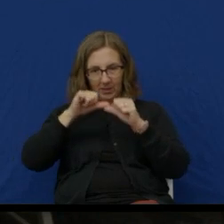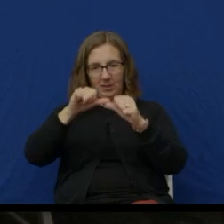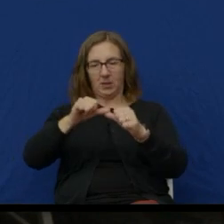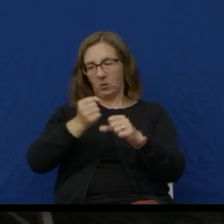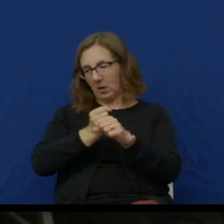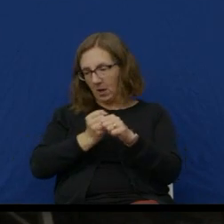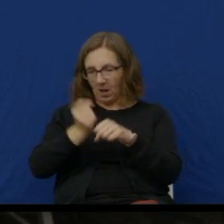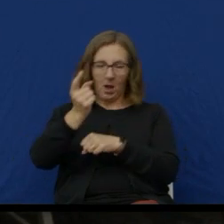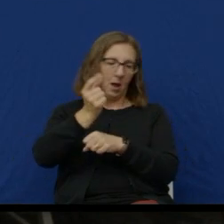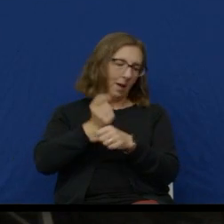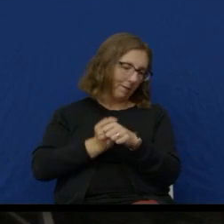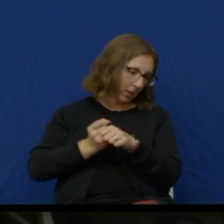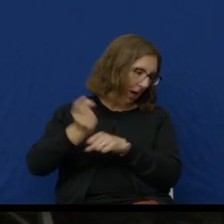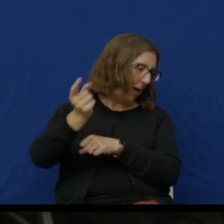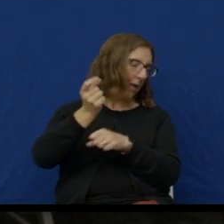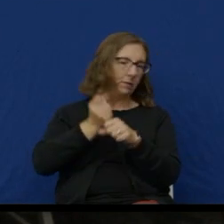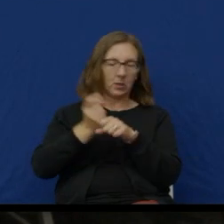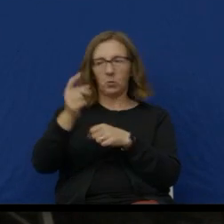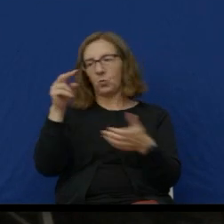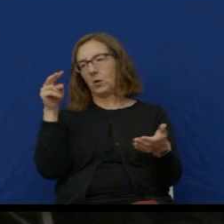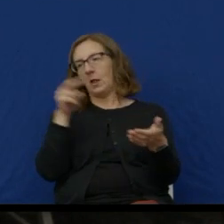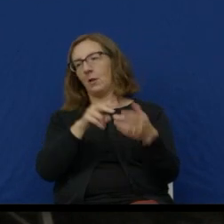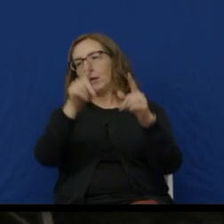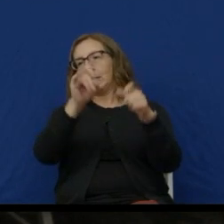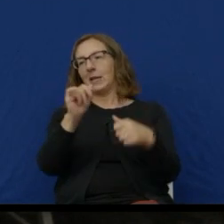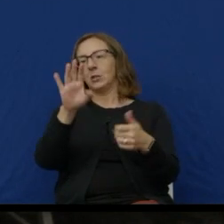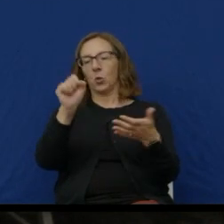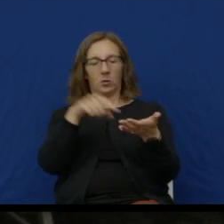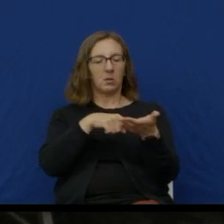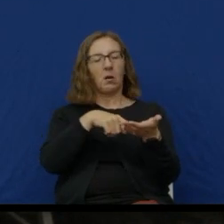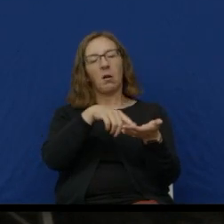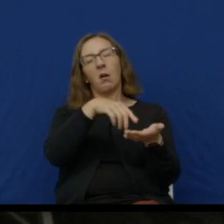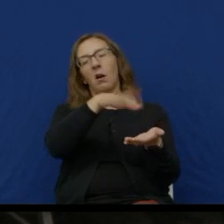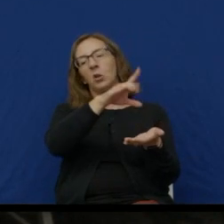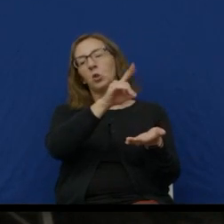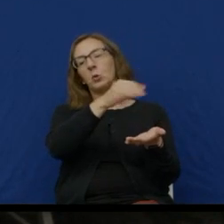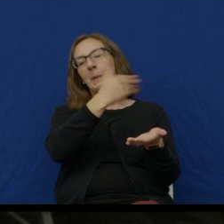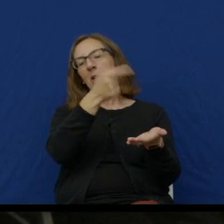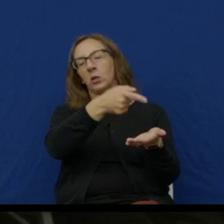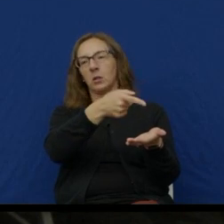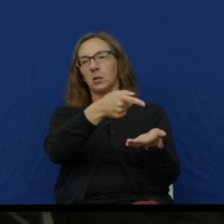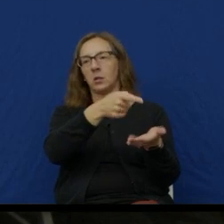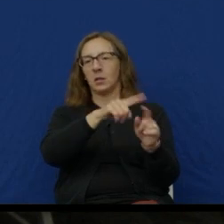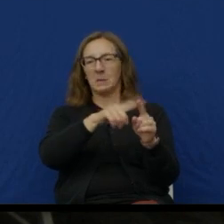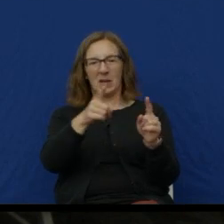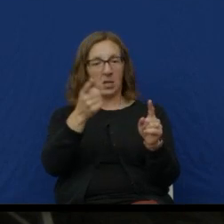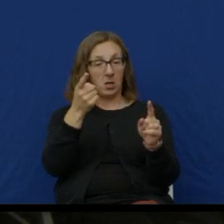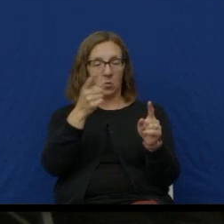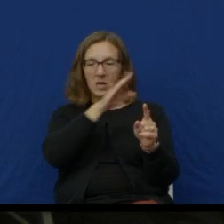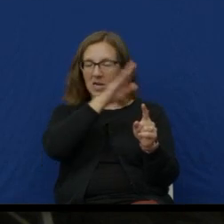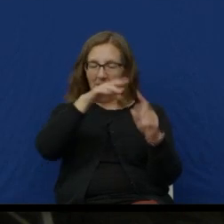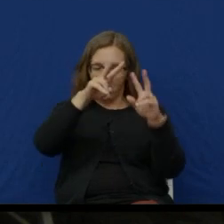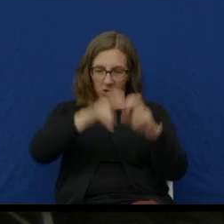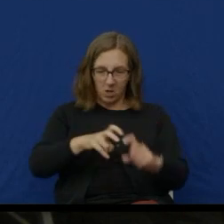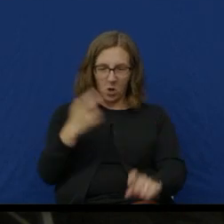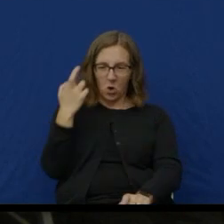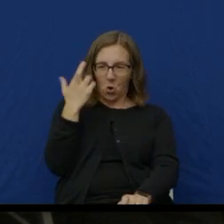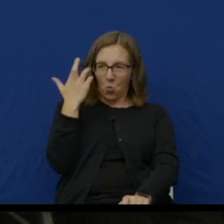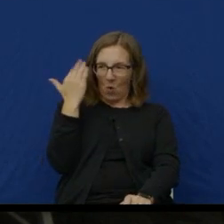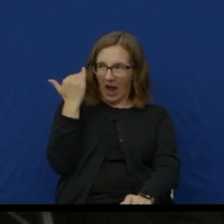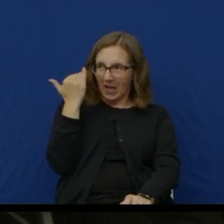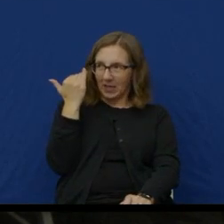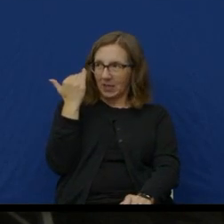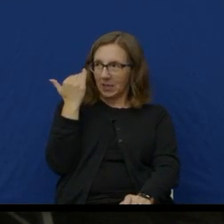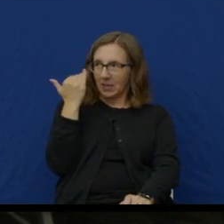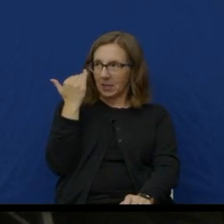after year when we look at the test scores and say, okay, do better, but we don't find out why we're doing what we're doing. So let me just kind of